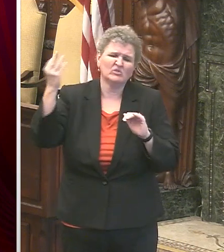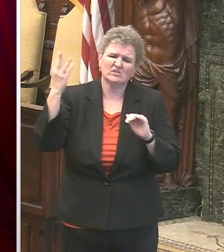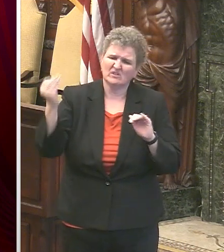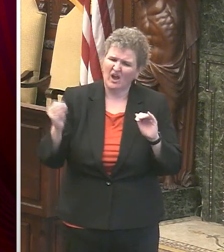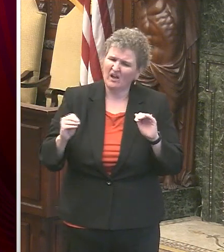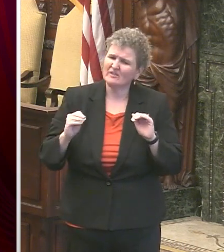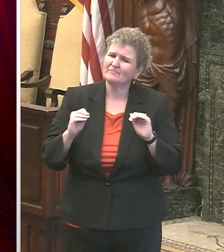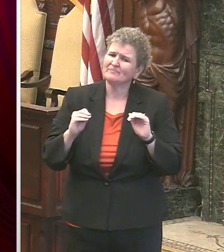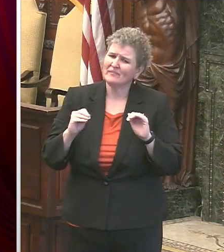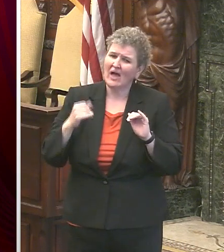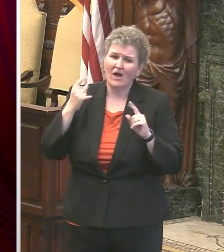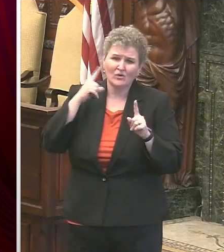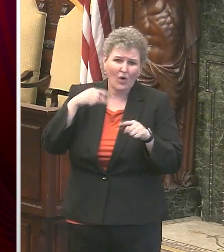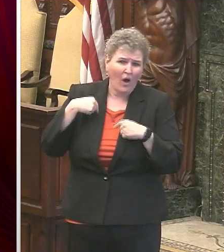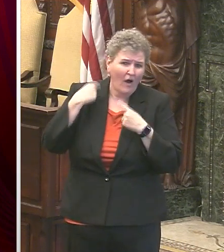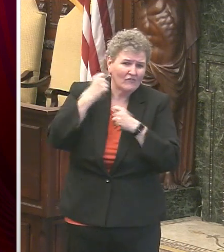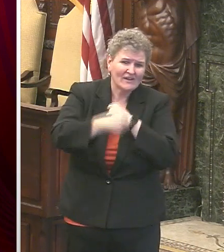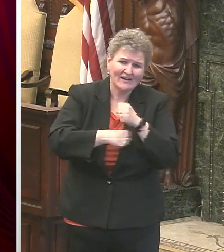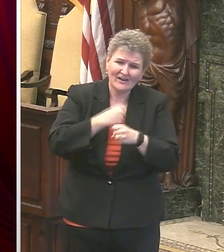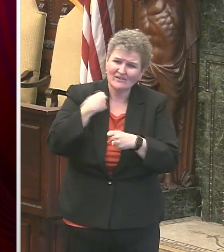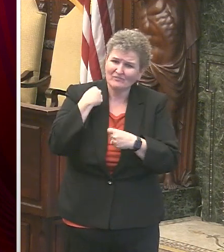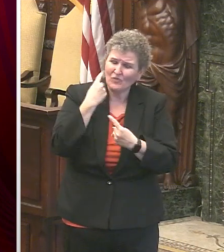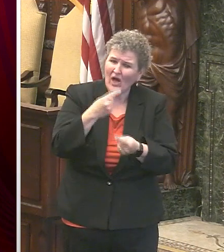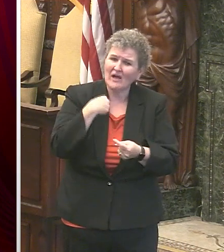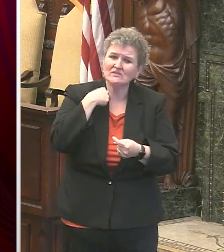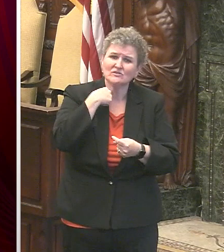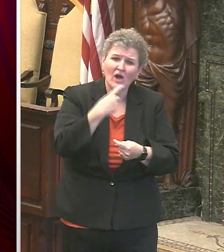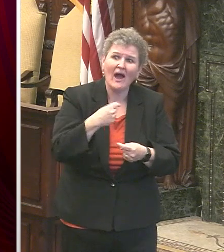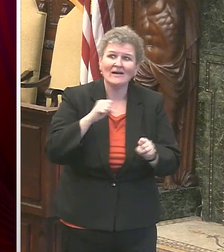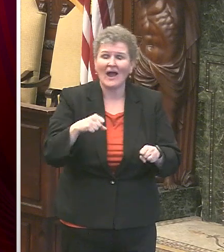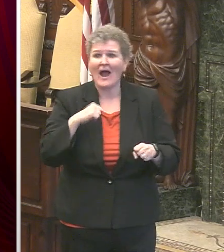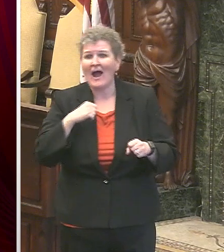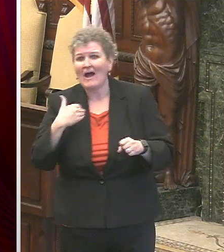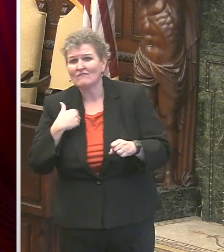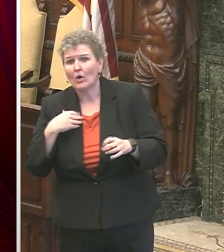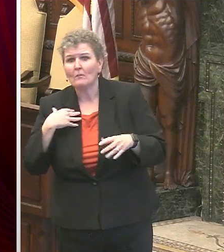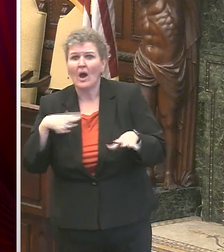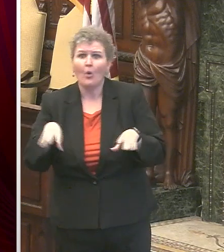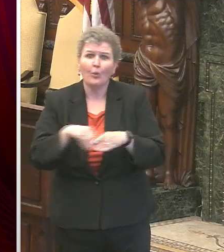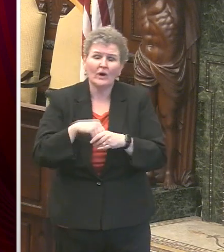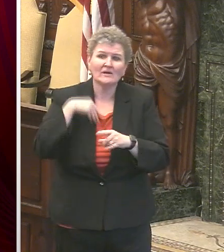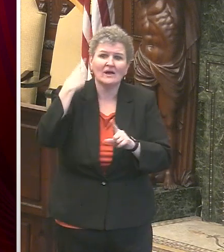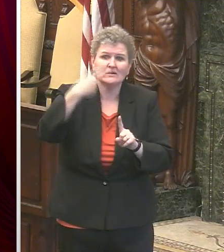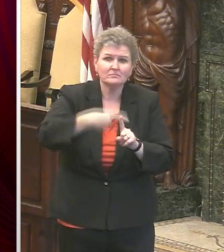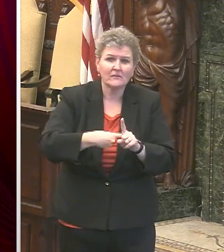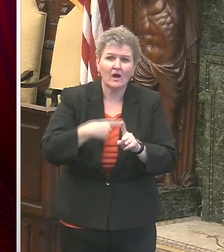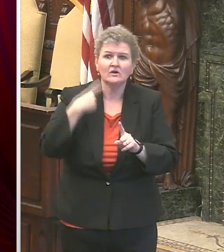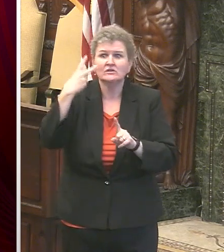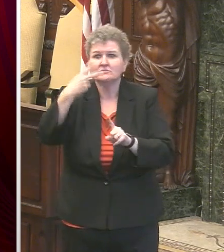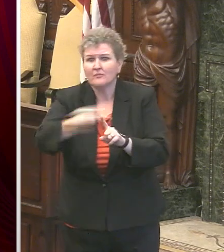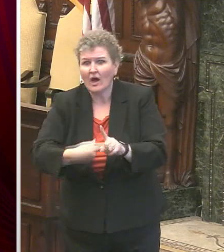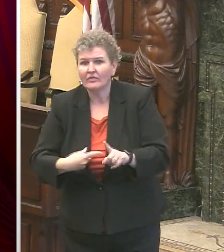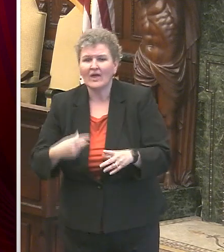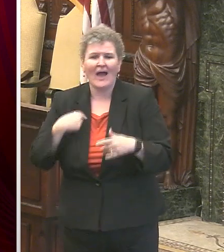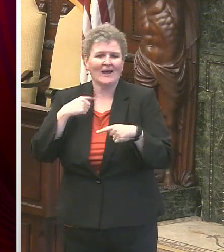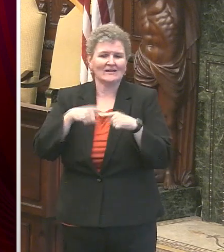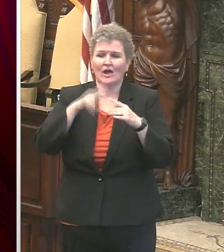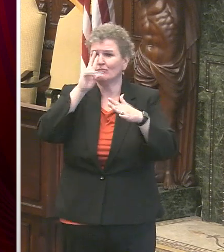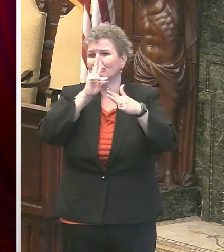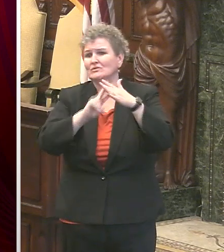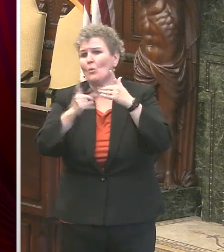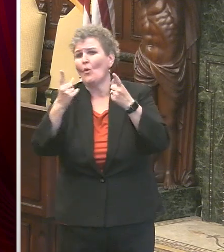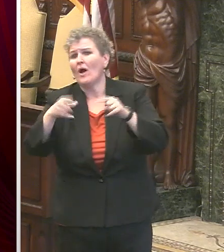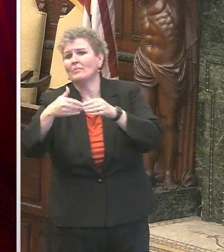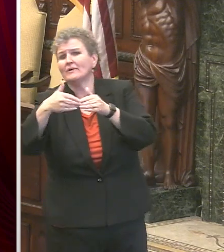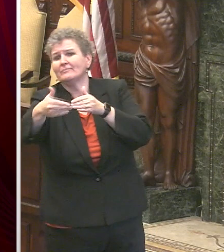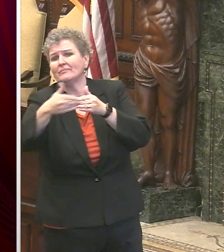We've always said when people have asked, can I have my wedding a month from now or 6 months from now, we say we cannot predict the future. We cannot guarantee that